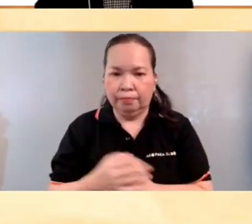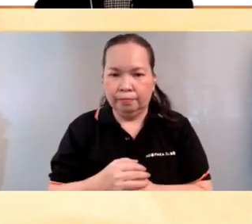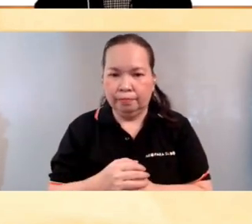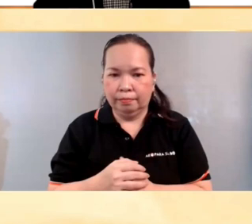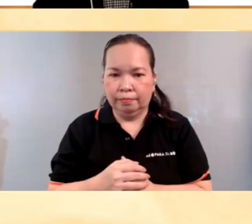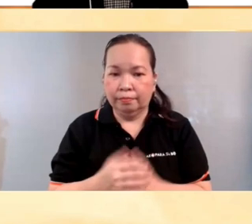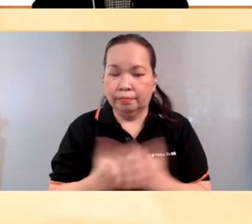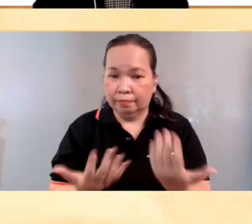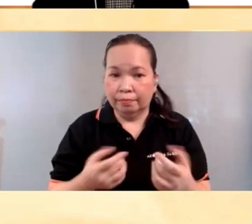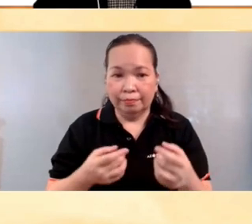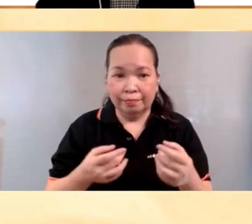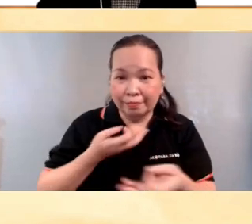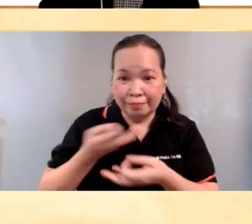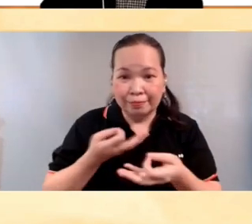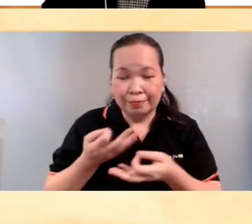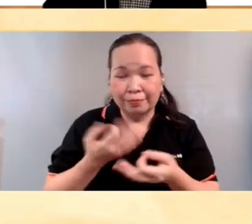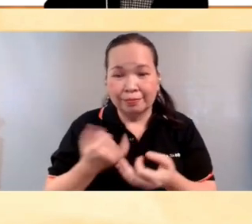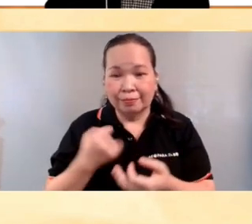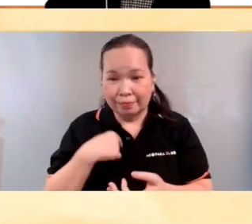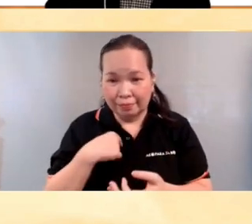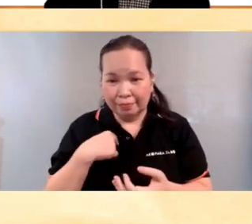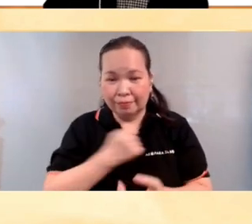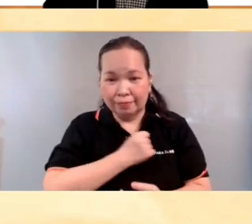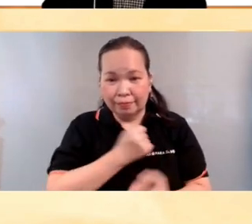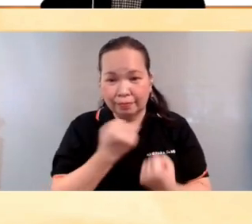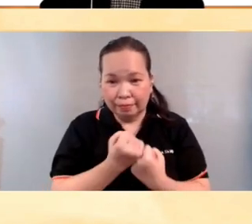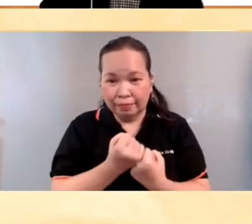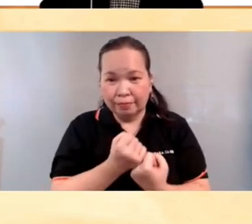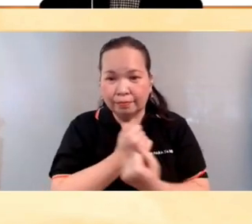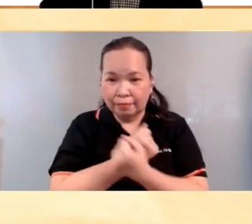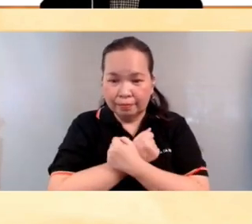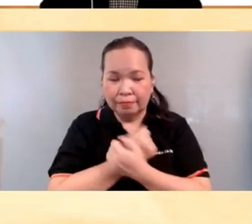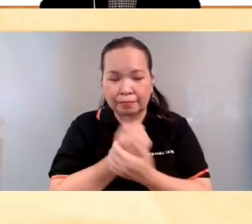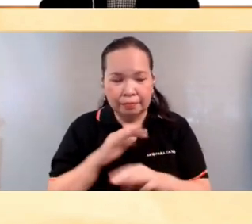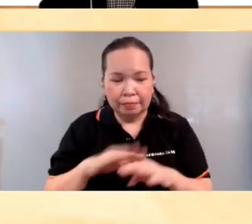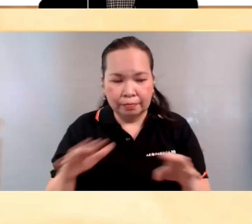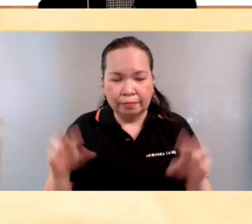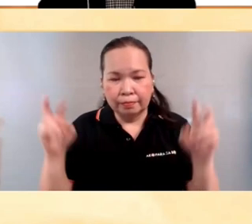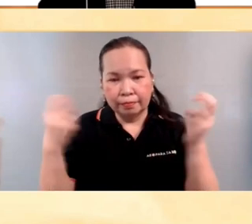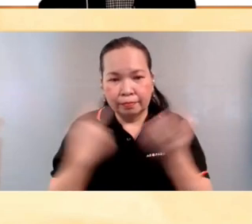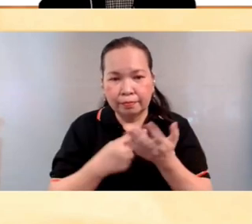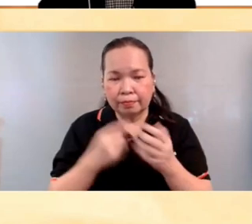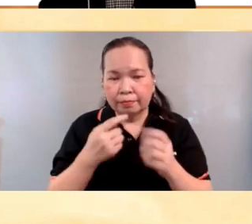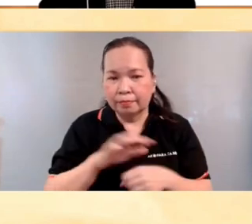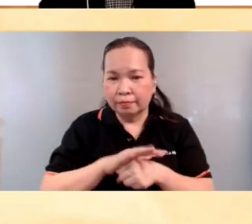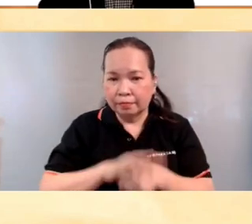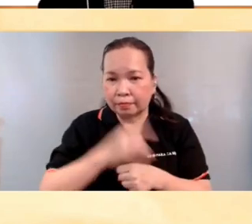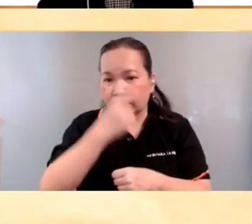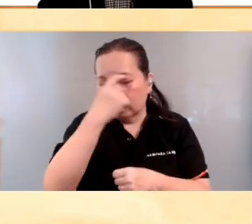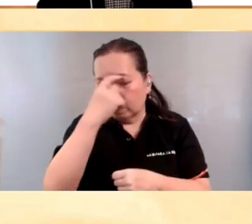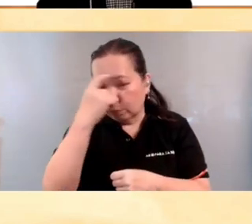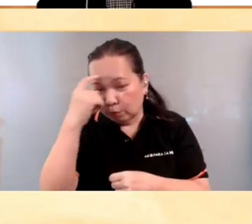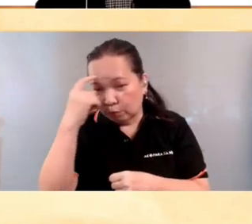the moderator of Ako Para sa Bata Session 4, usapin ng stress at trauma ng mga kabataan, may magagawa nga